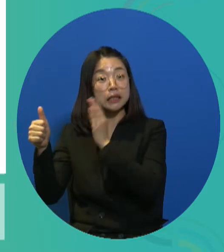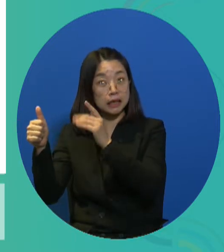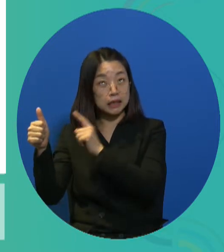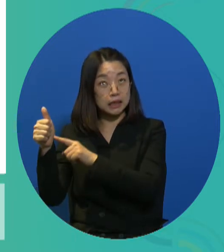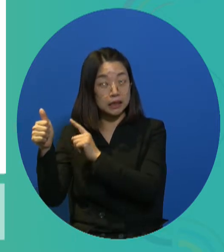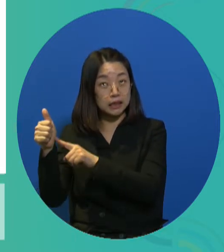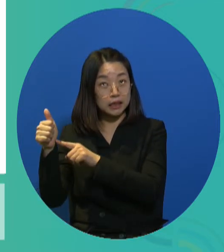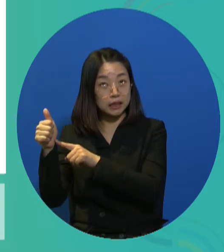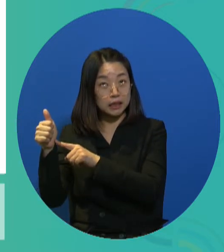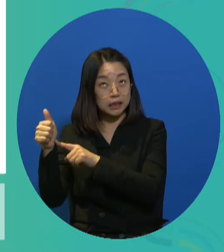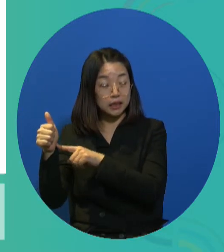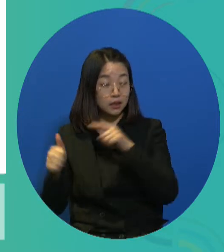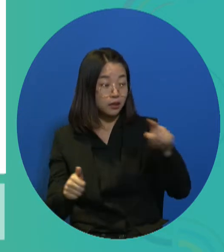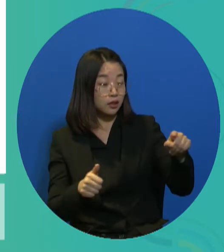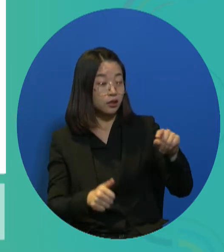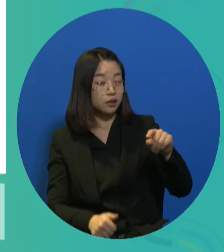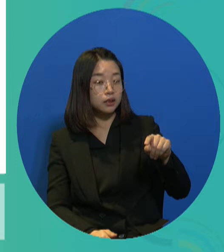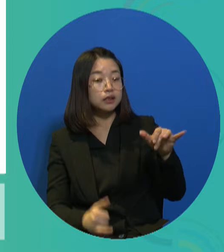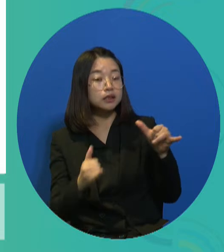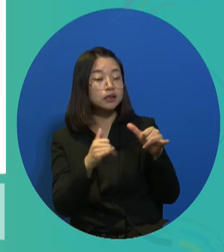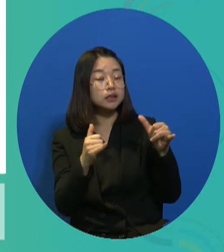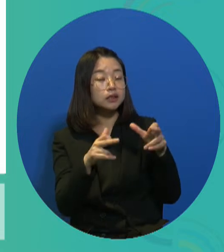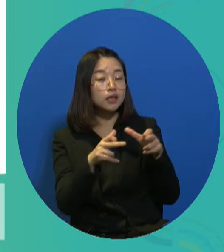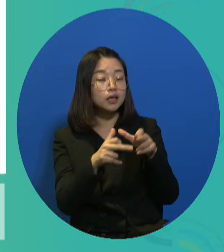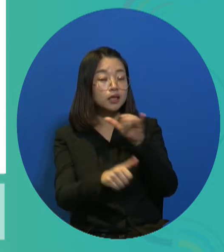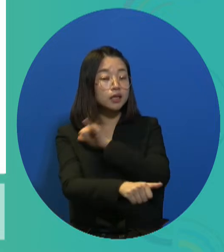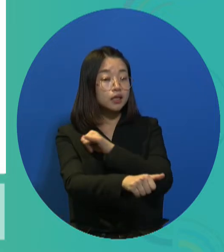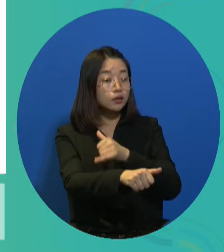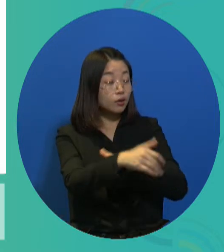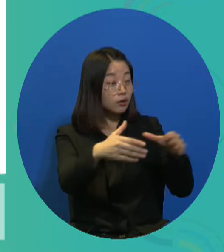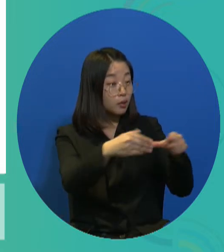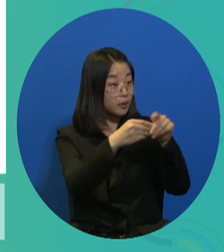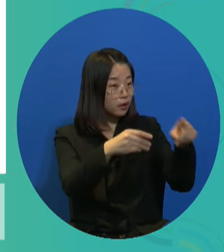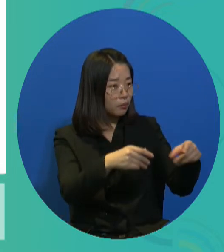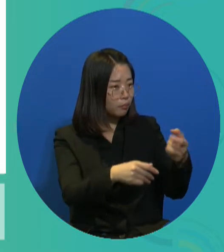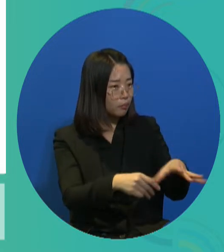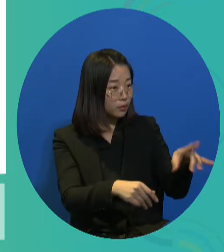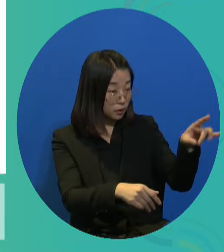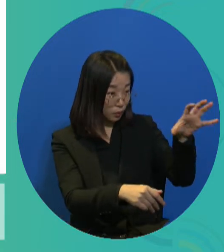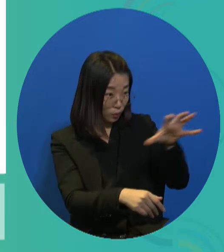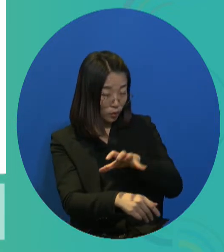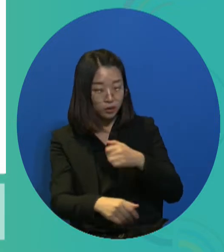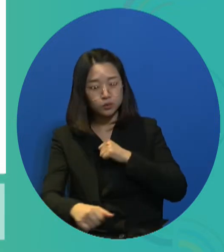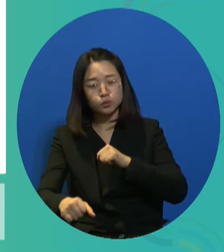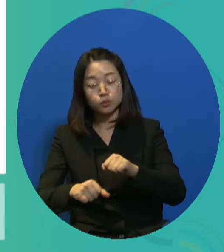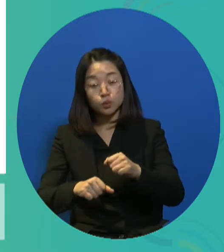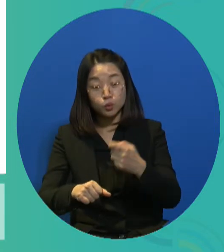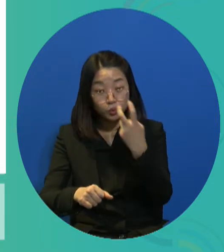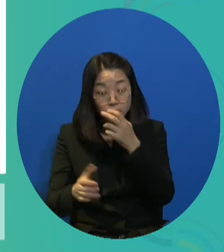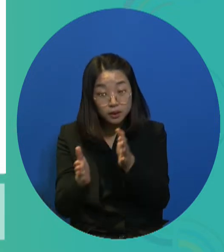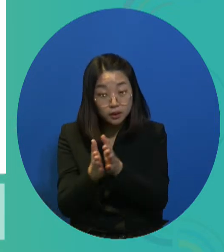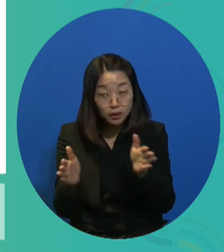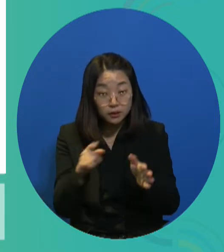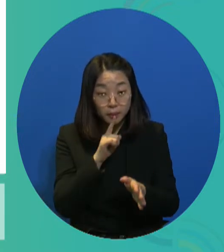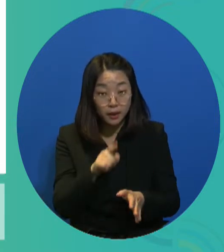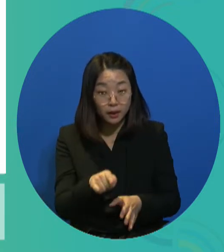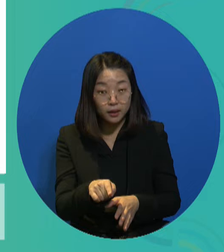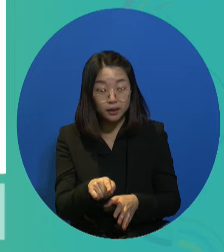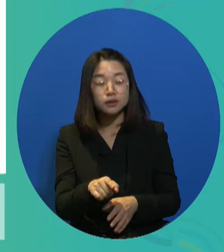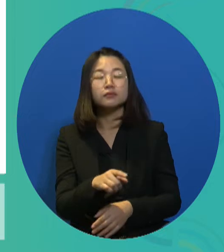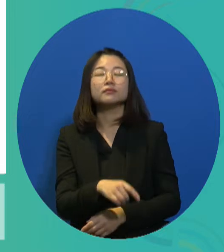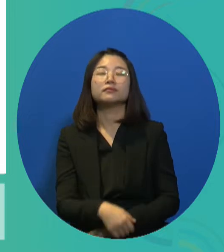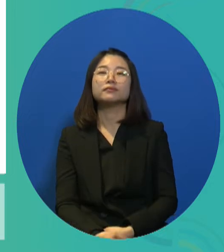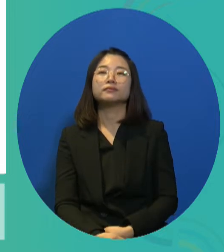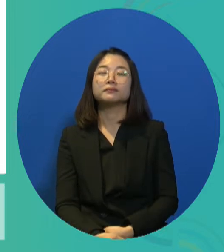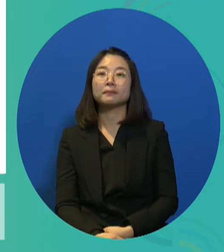of sending evidence to them to persuade them. They were very nervous about it. They'd never done it